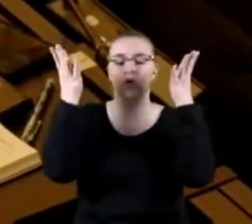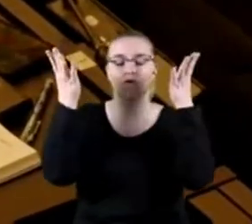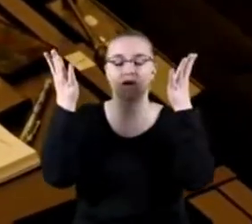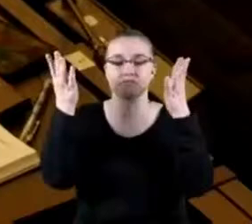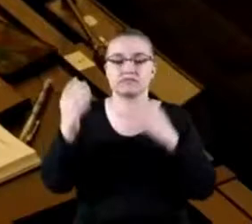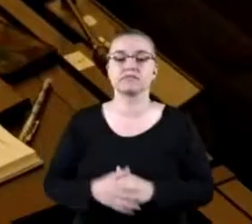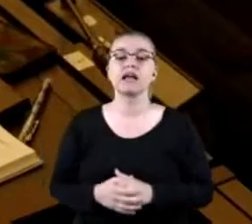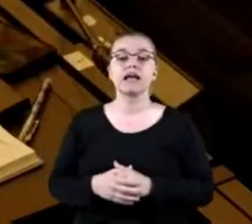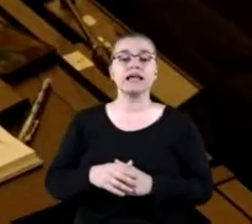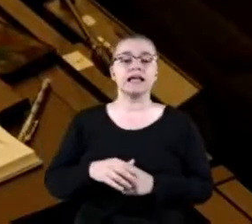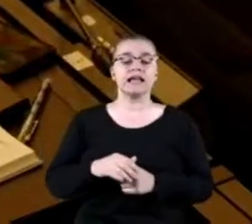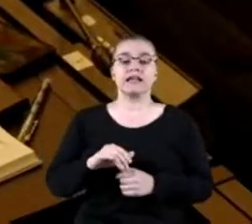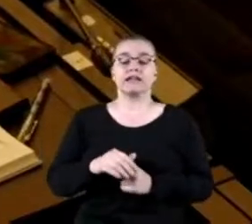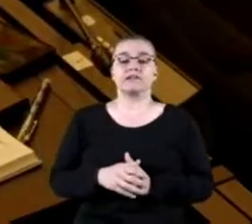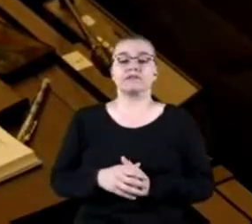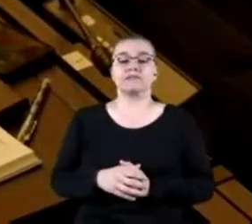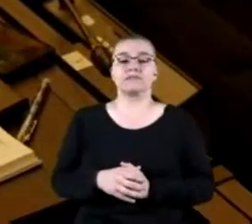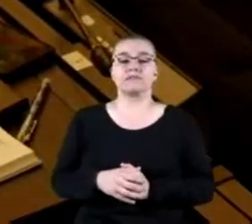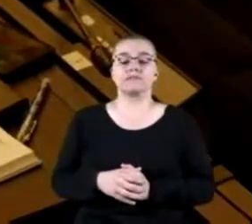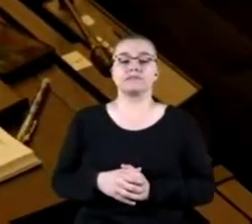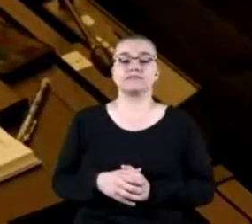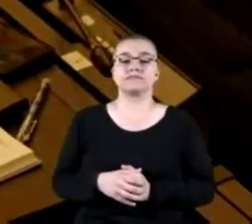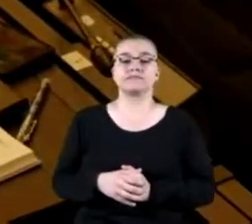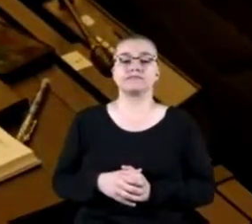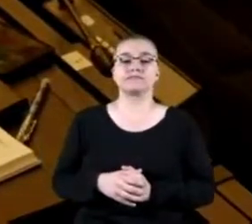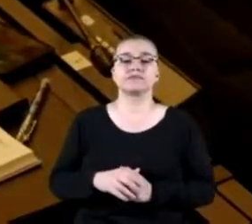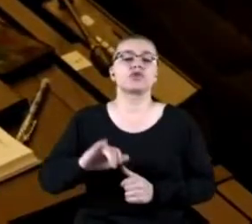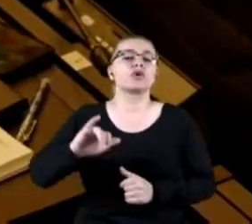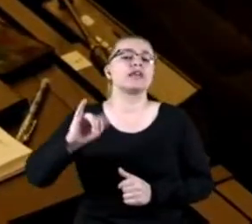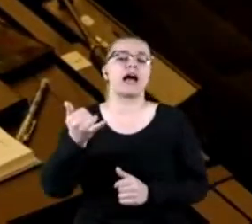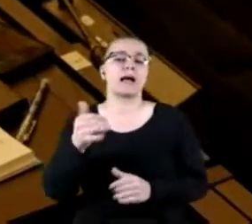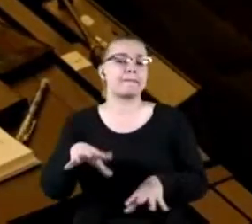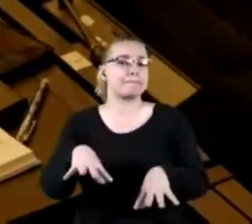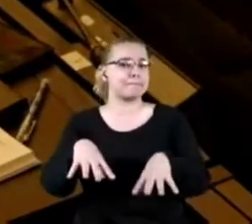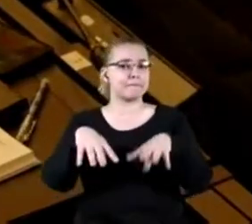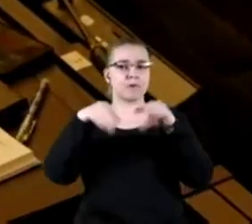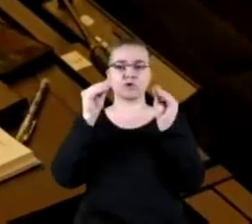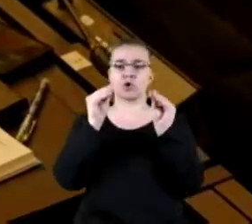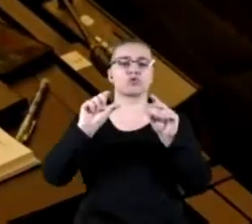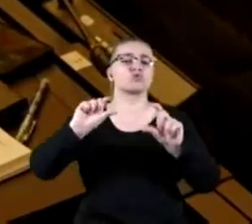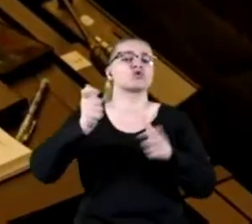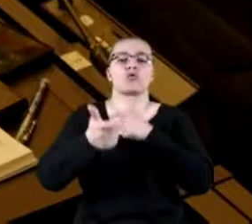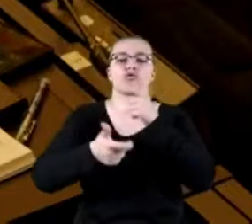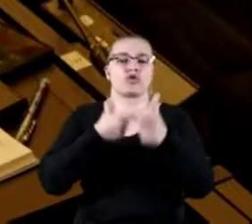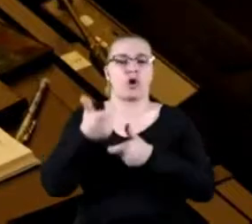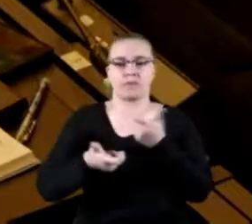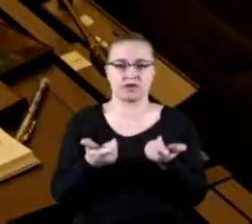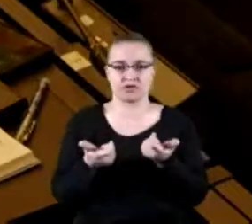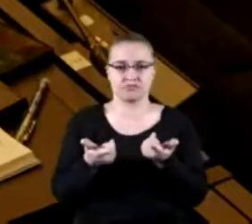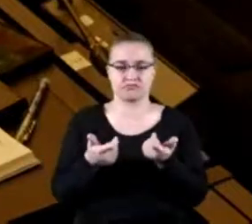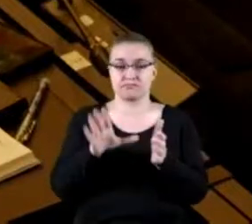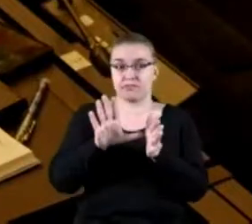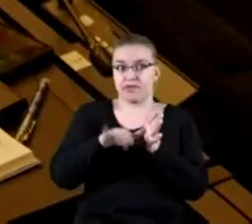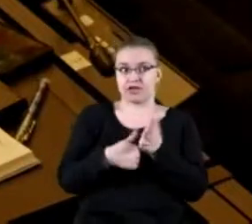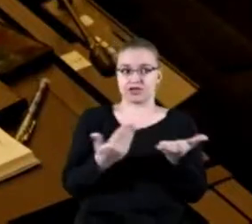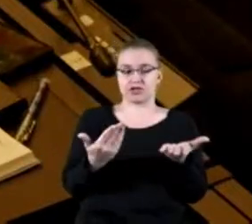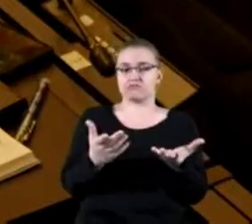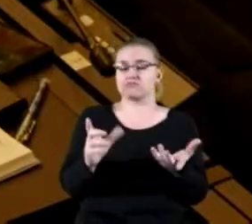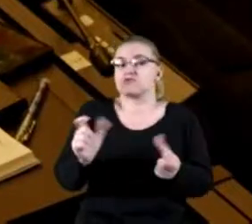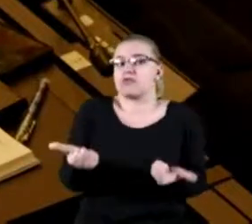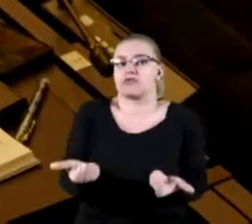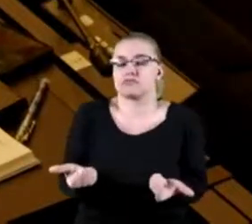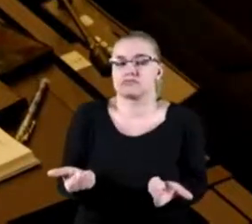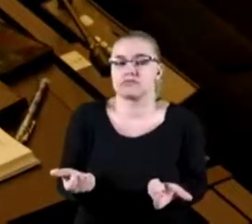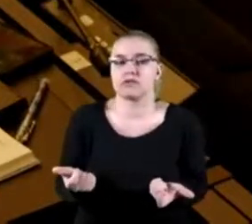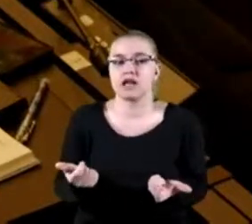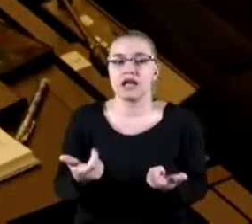initial steps that governments in the global south, and especially in SIDS, can take to facilitate a shift